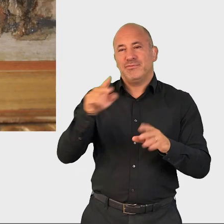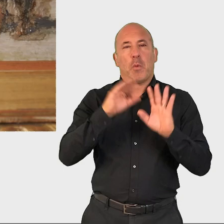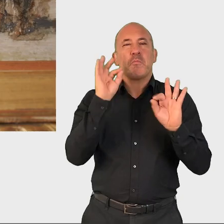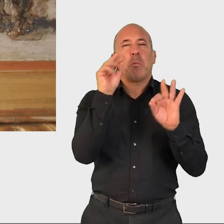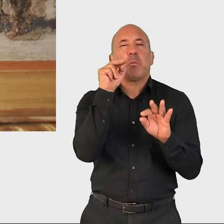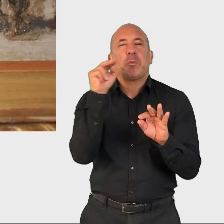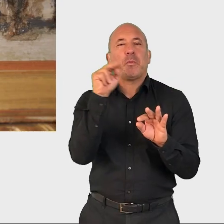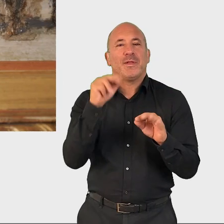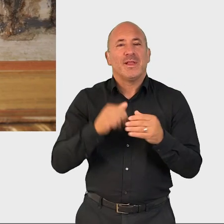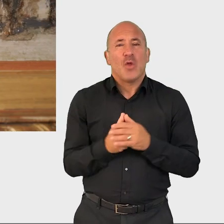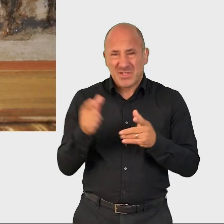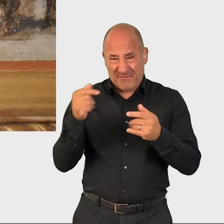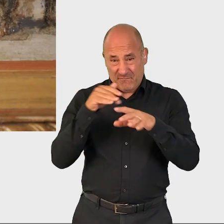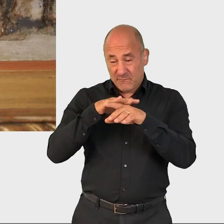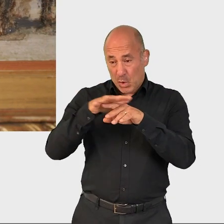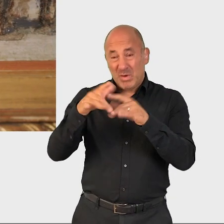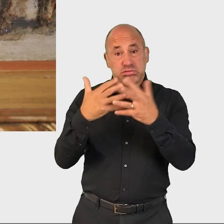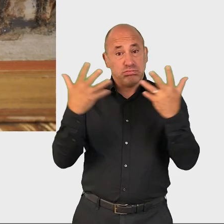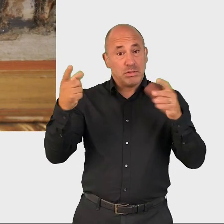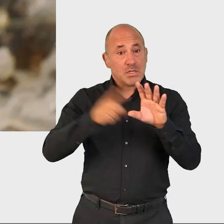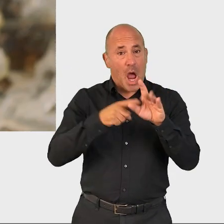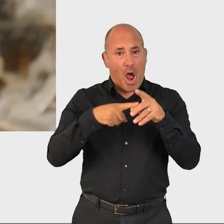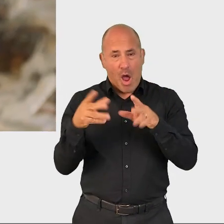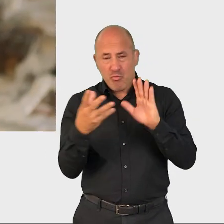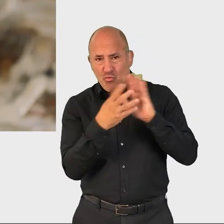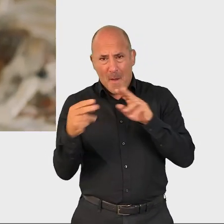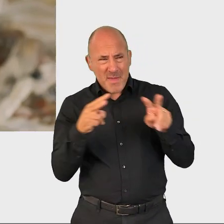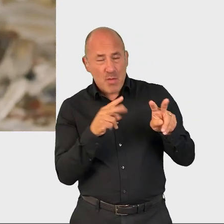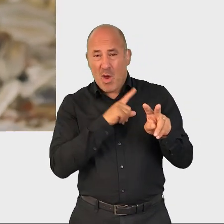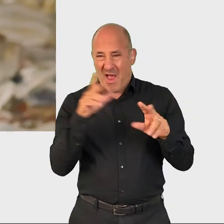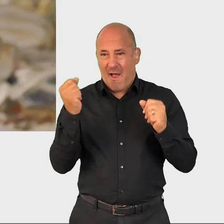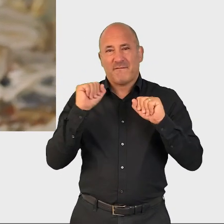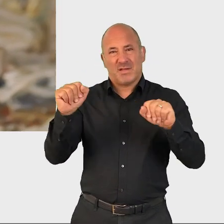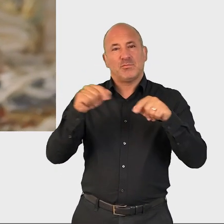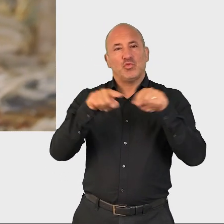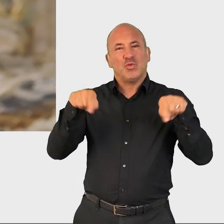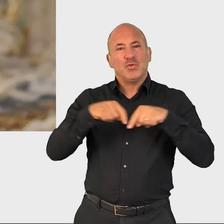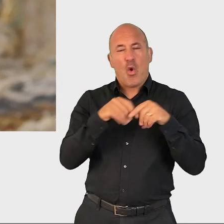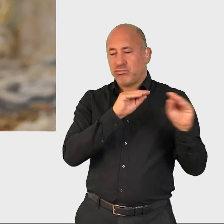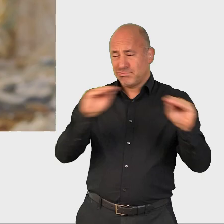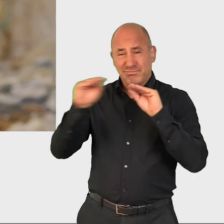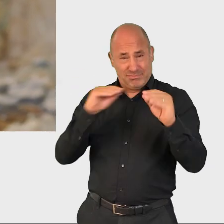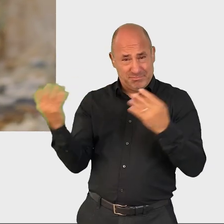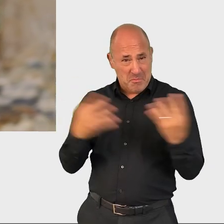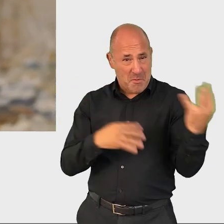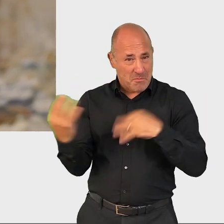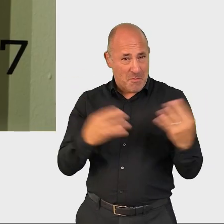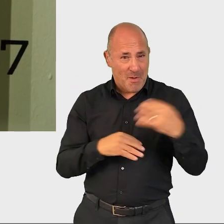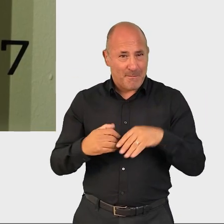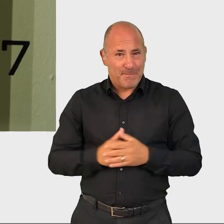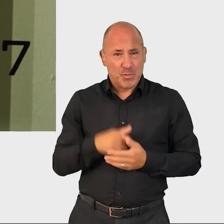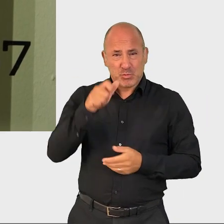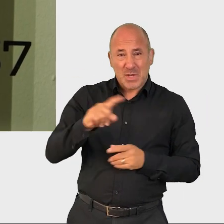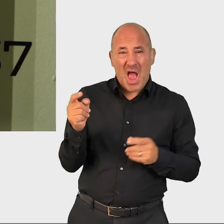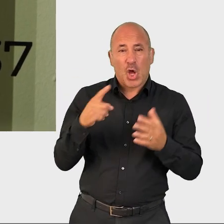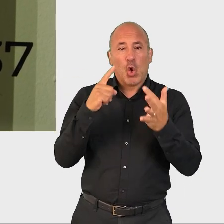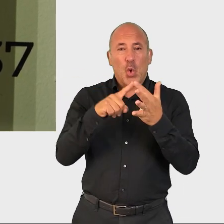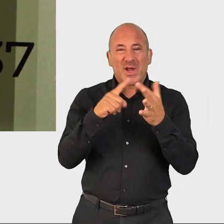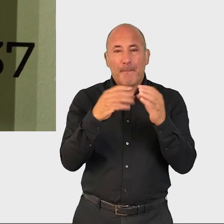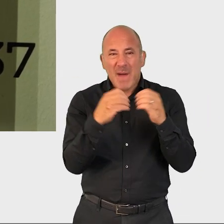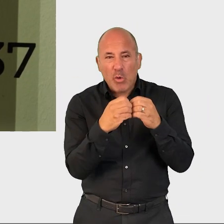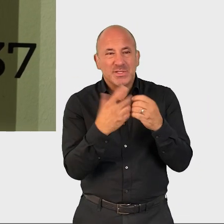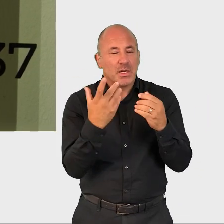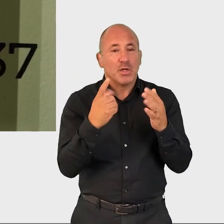brushstrokes. He also had great influence over many young artists through his well-attended studio in Paris. His students